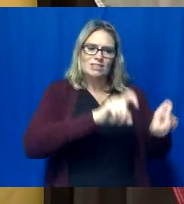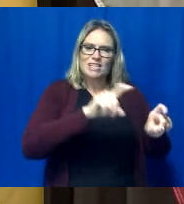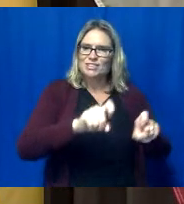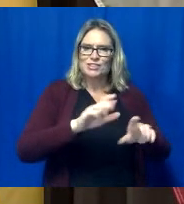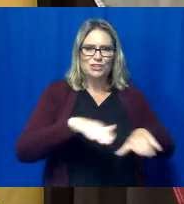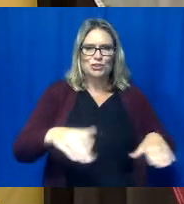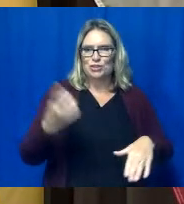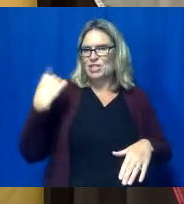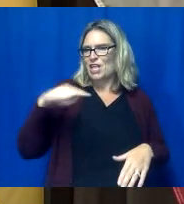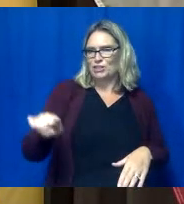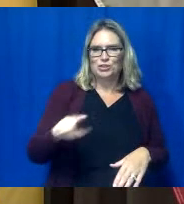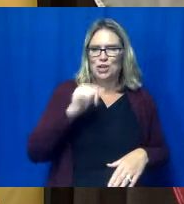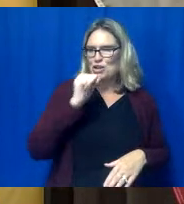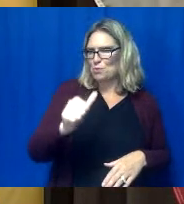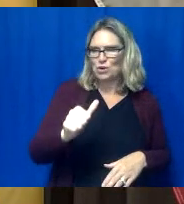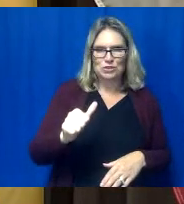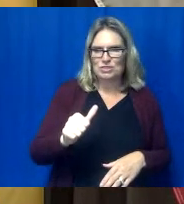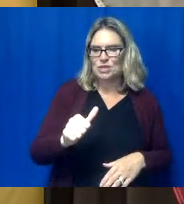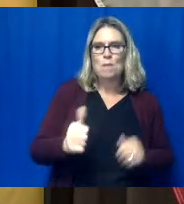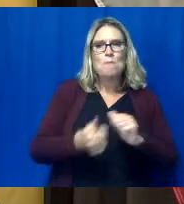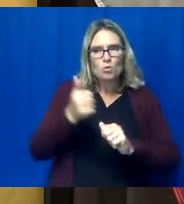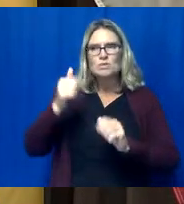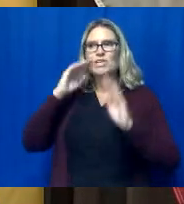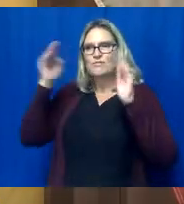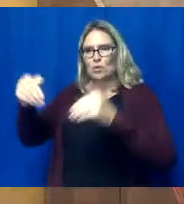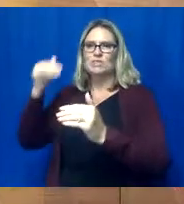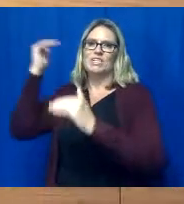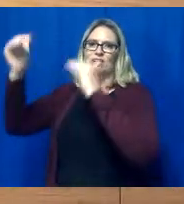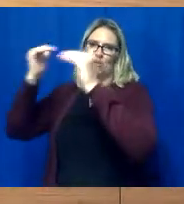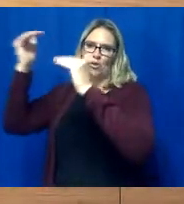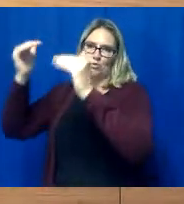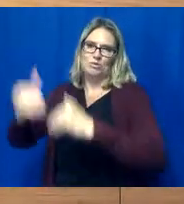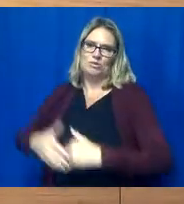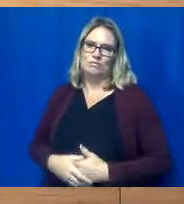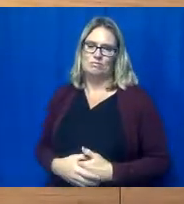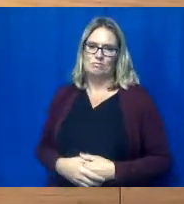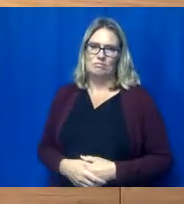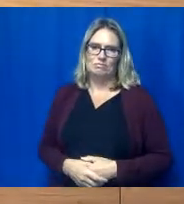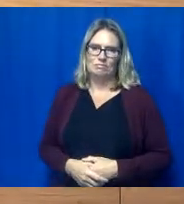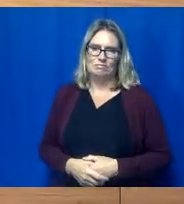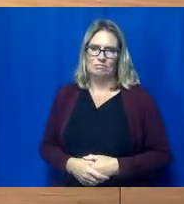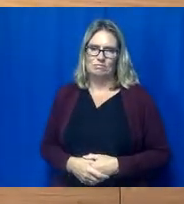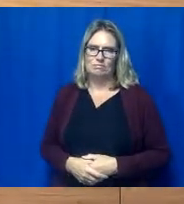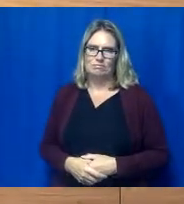back when the pandemic began. Thank you.